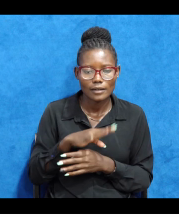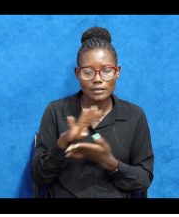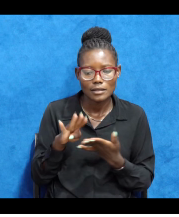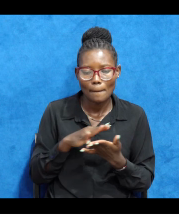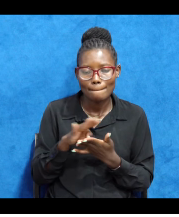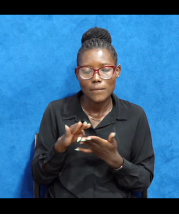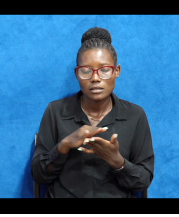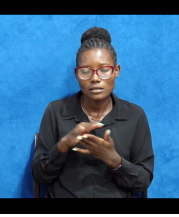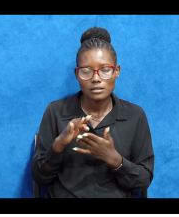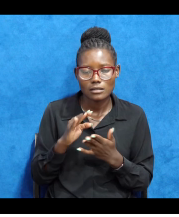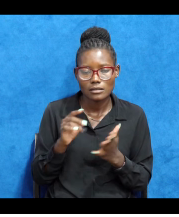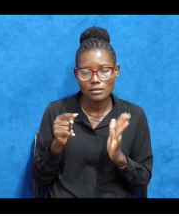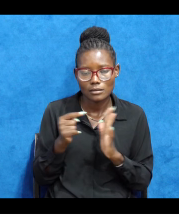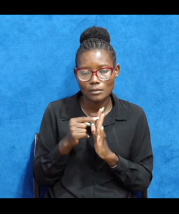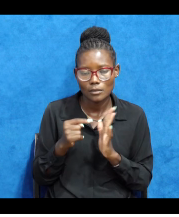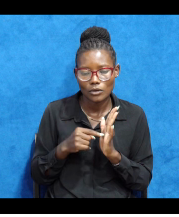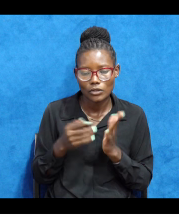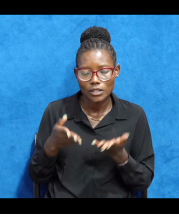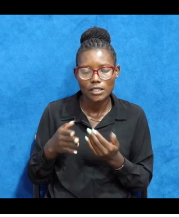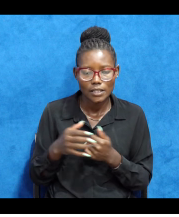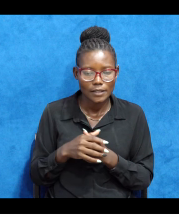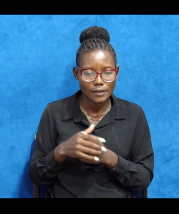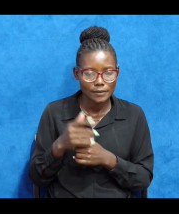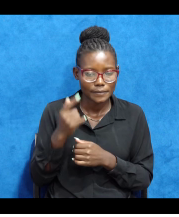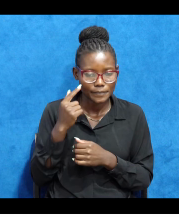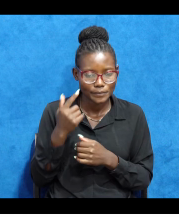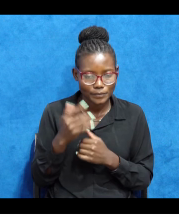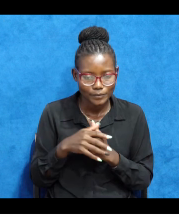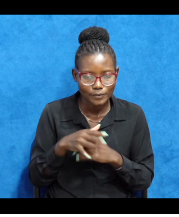that than if it were the complete movement.